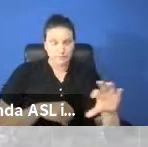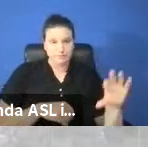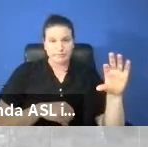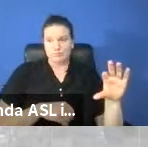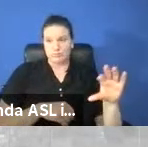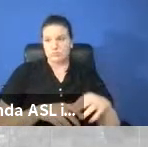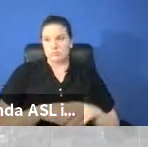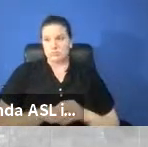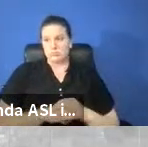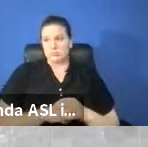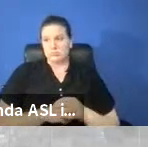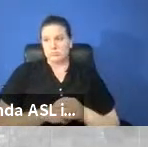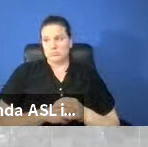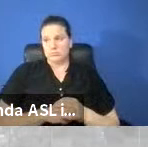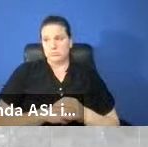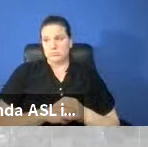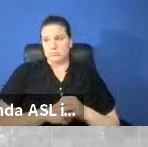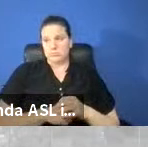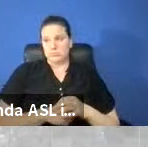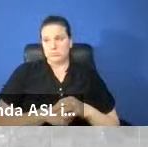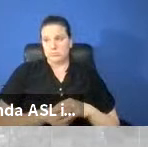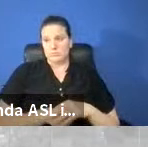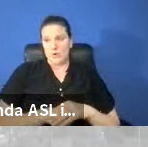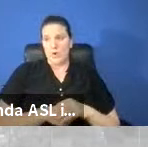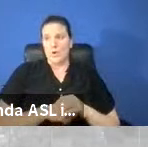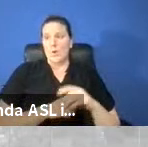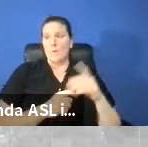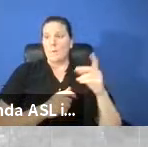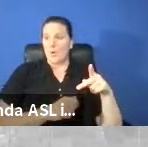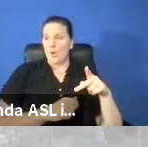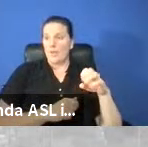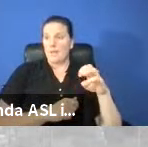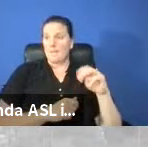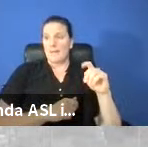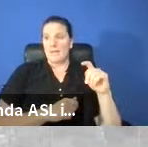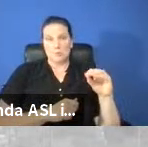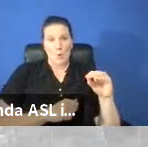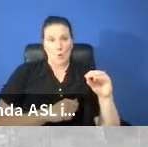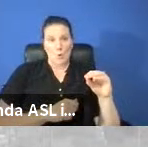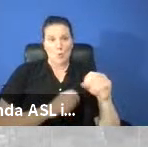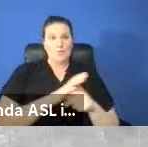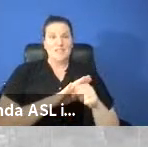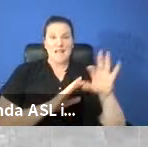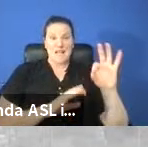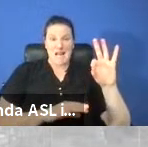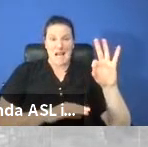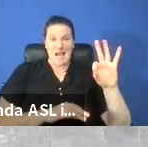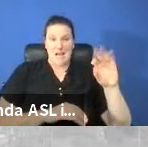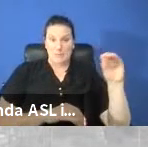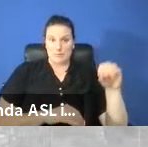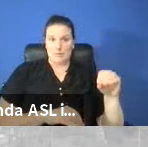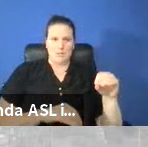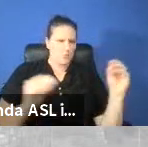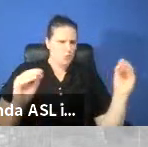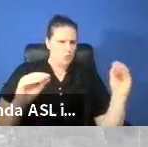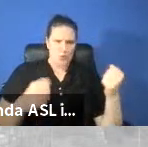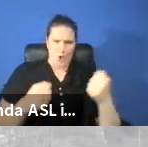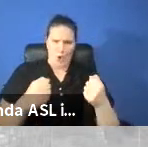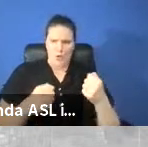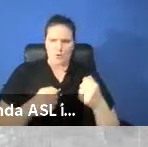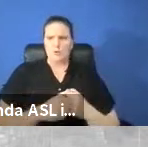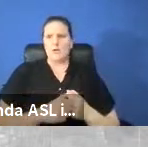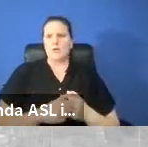where you compare the Portland metro region at the time was 9% had 0 vehicles, but the program area